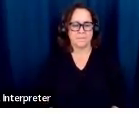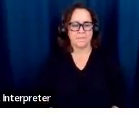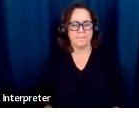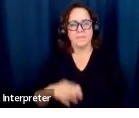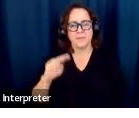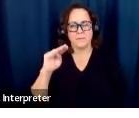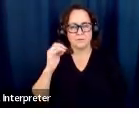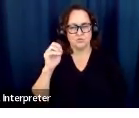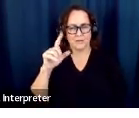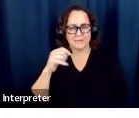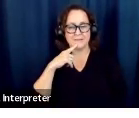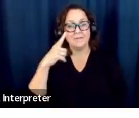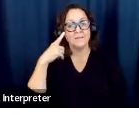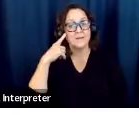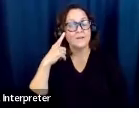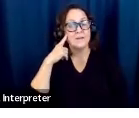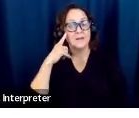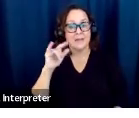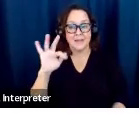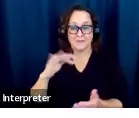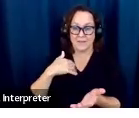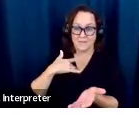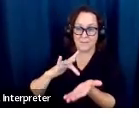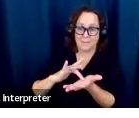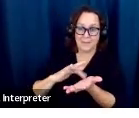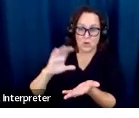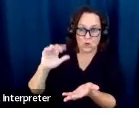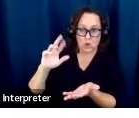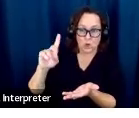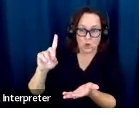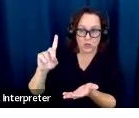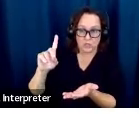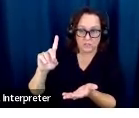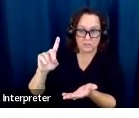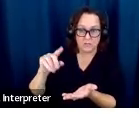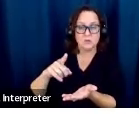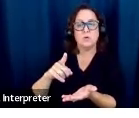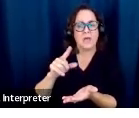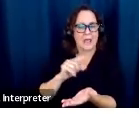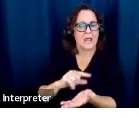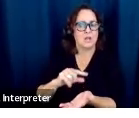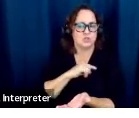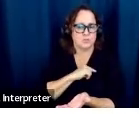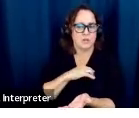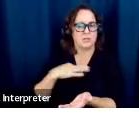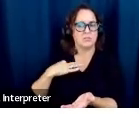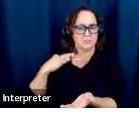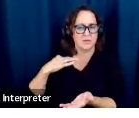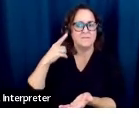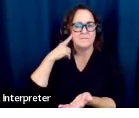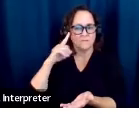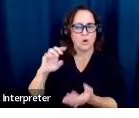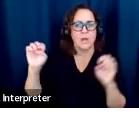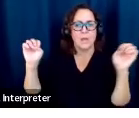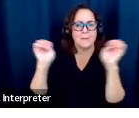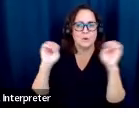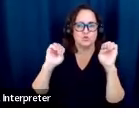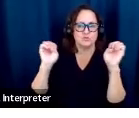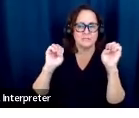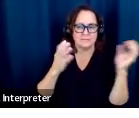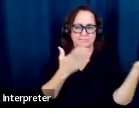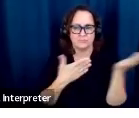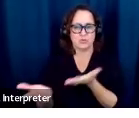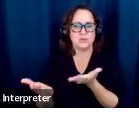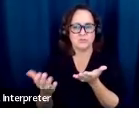Yeah, Elion, so if you have a medical card, you are eligible for emergency medical transportation